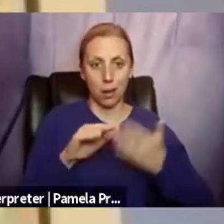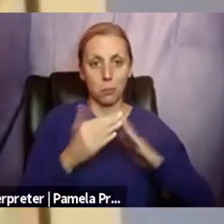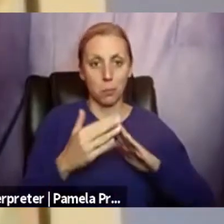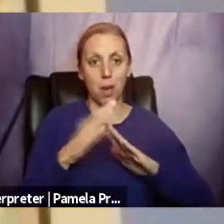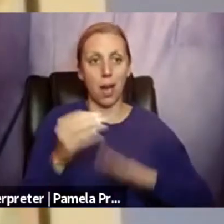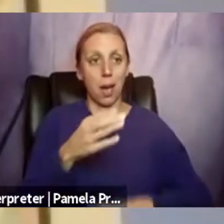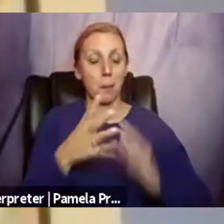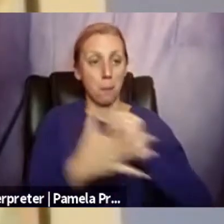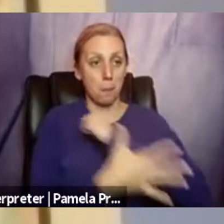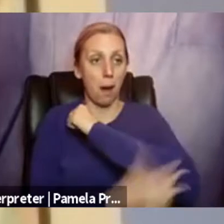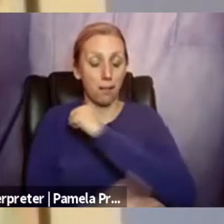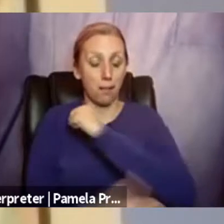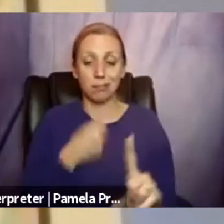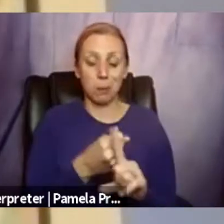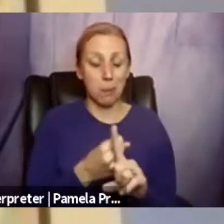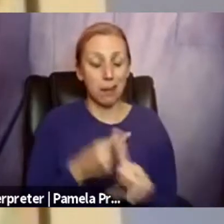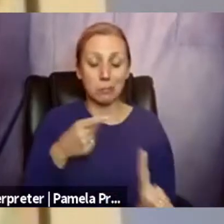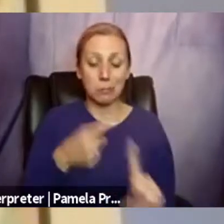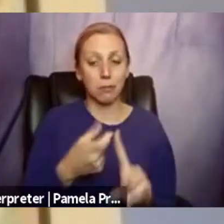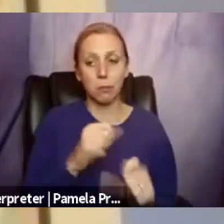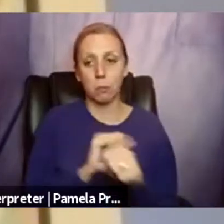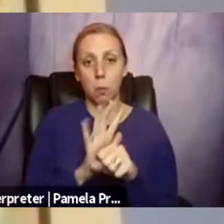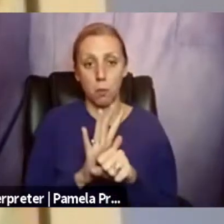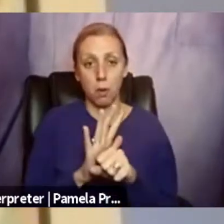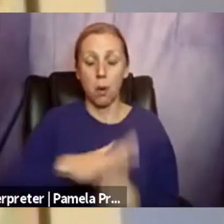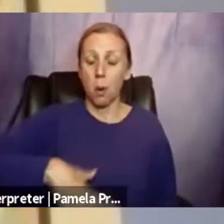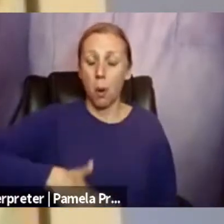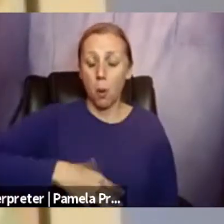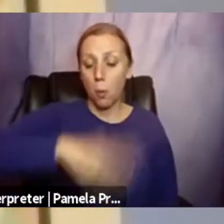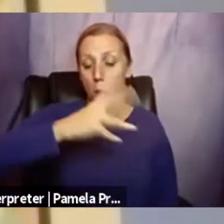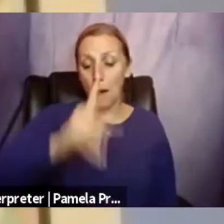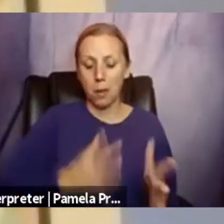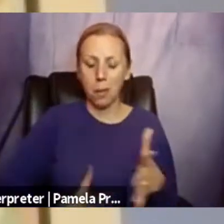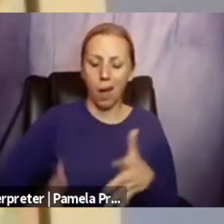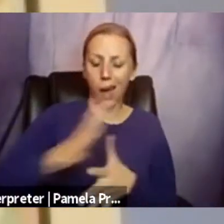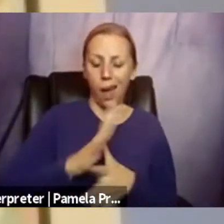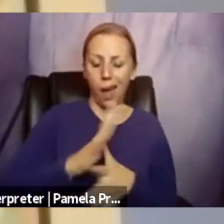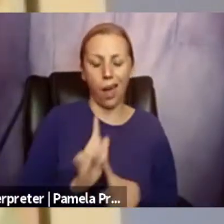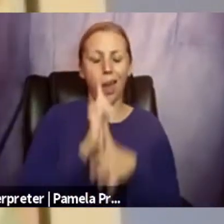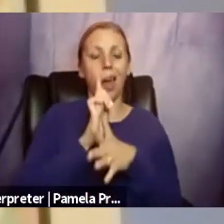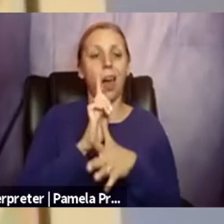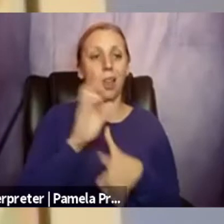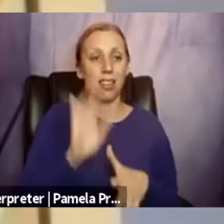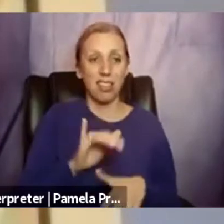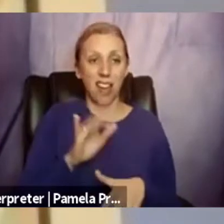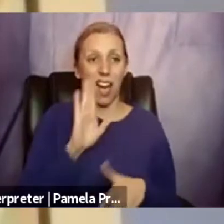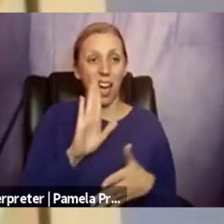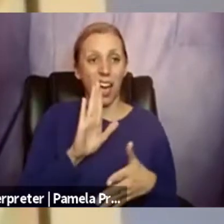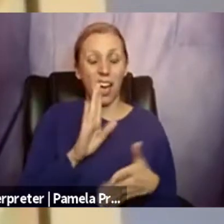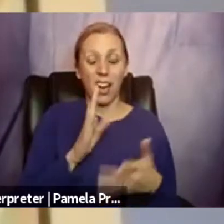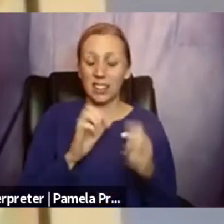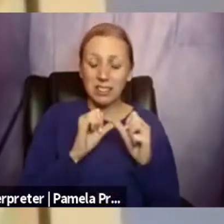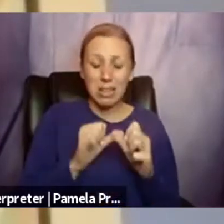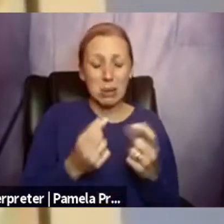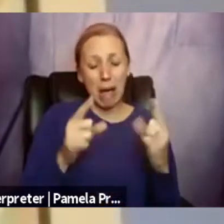COVID-19. White supremacy continuously manifests itself in violence at the hands of law enforcement and